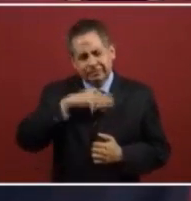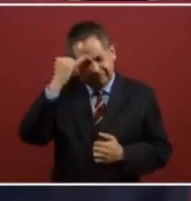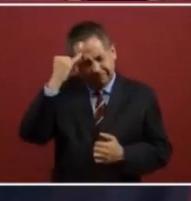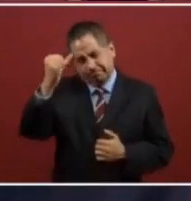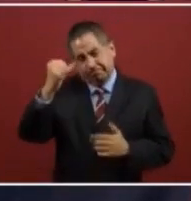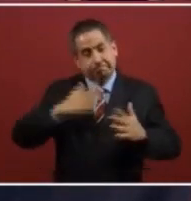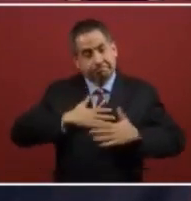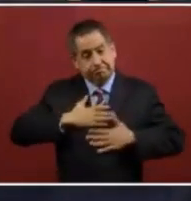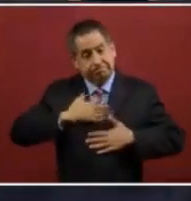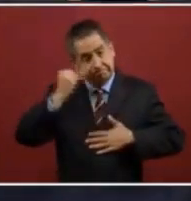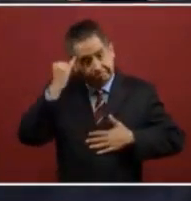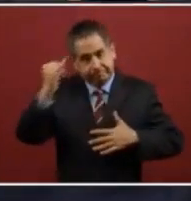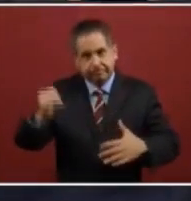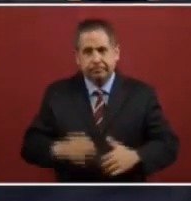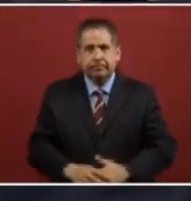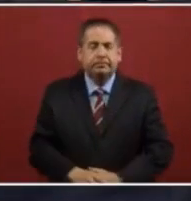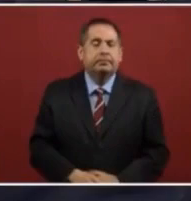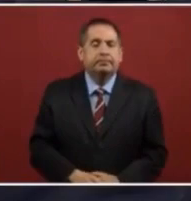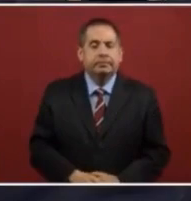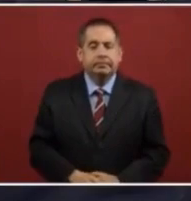view.